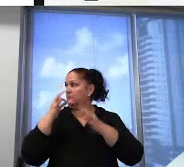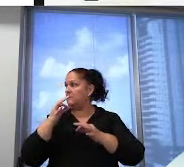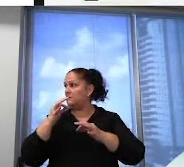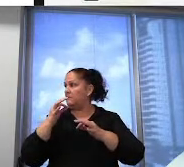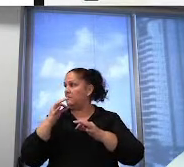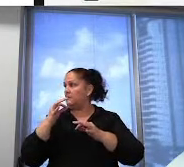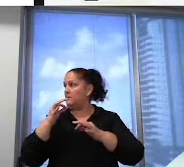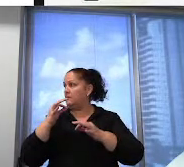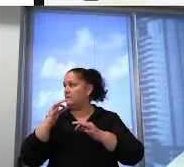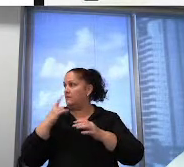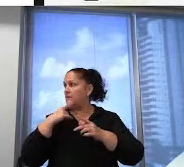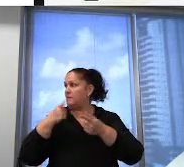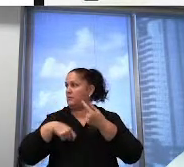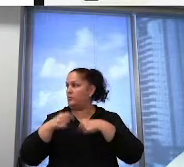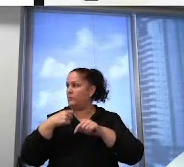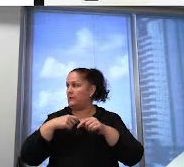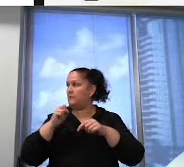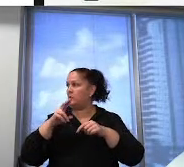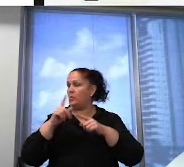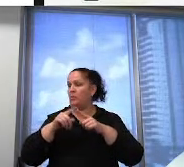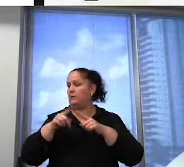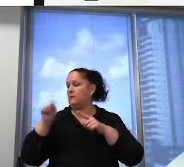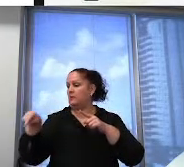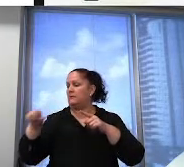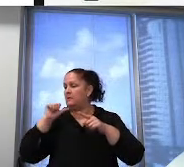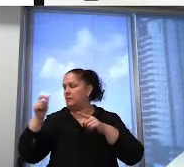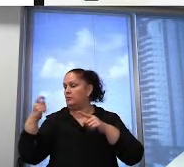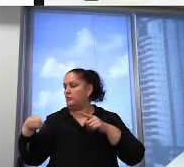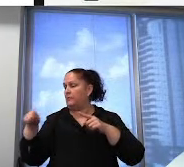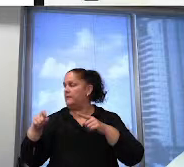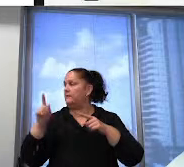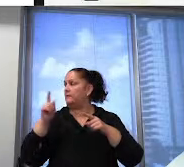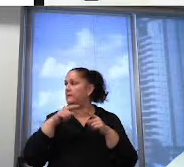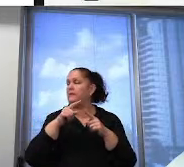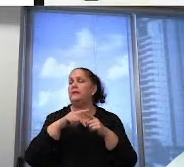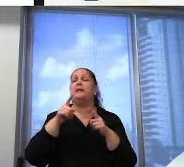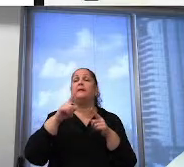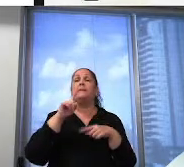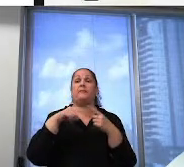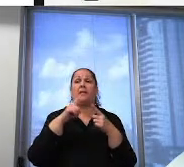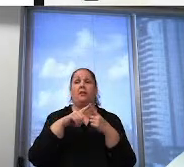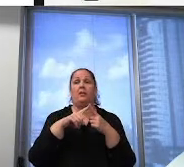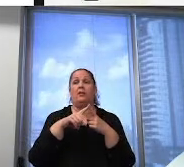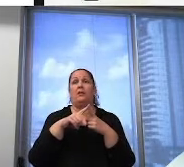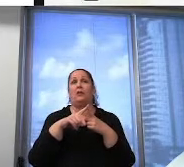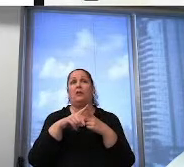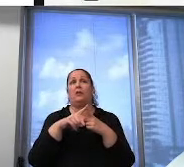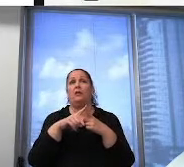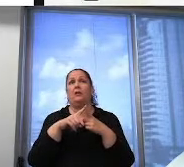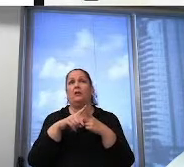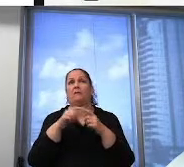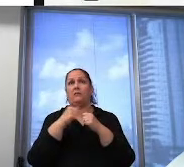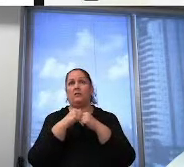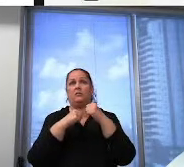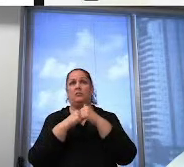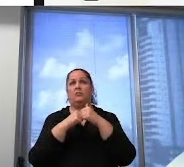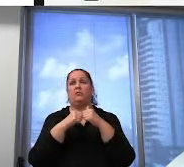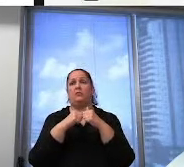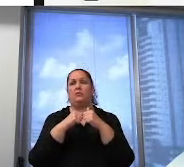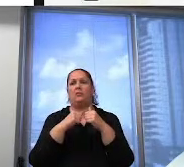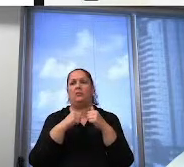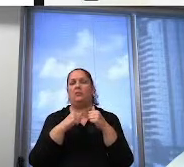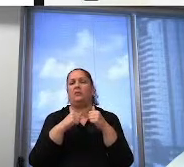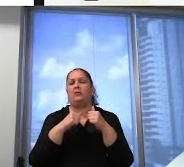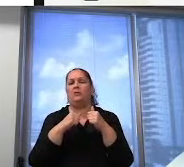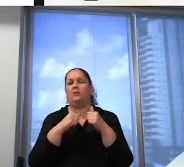the picking that pole for replacement versus the one next to it, for example. In regards to the type of pole and structure, we